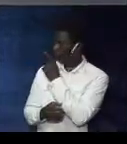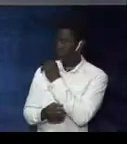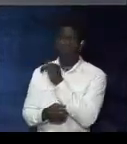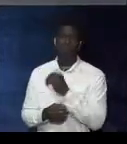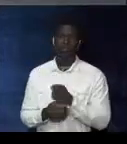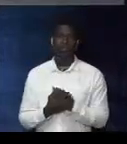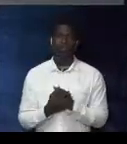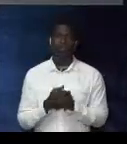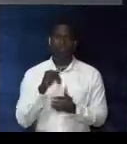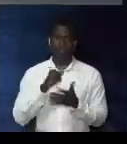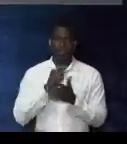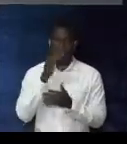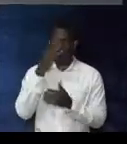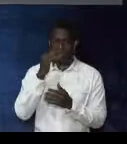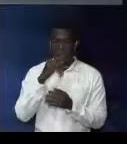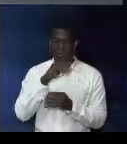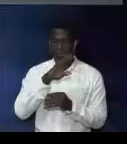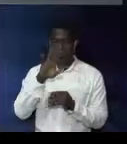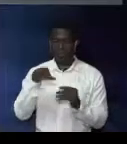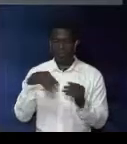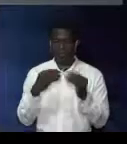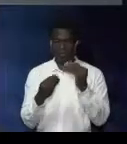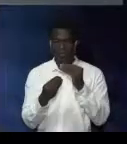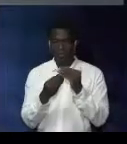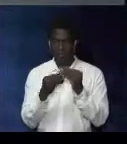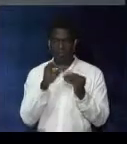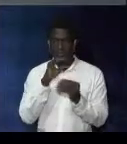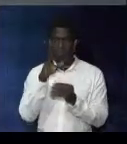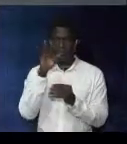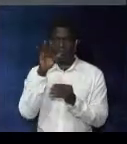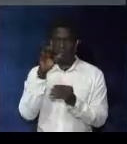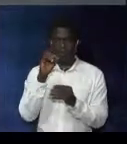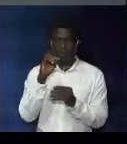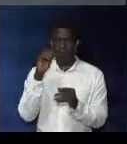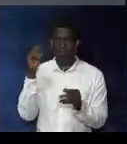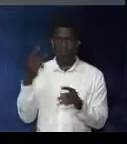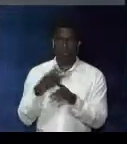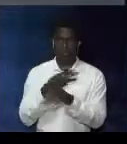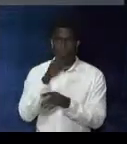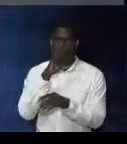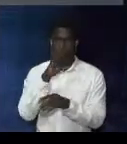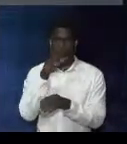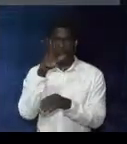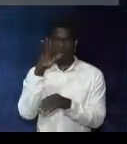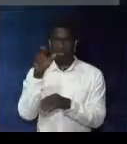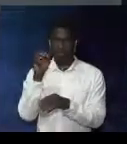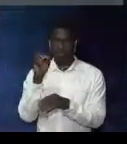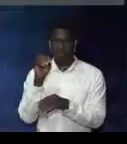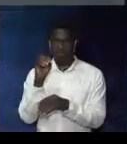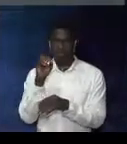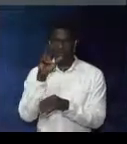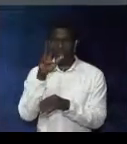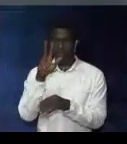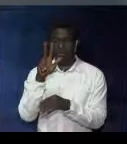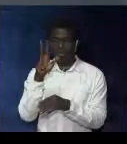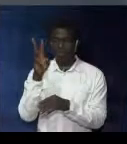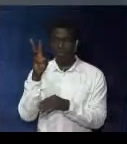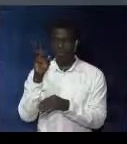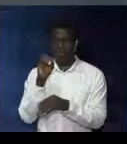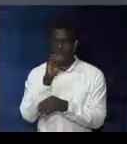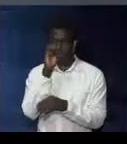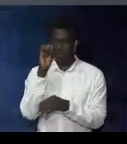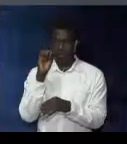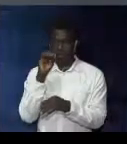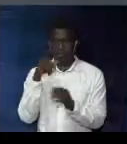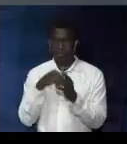And that is why the total angle is 90 in 4 places. 90 times 4, 360 degrees. It has 4